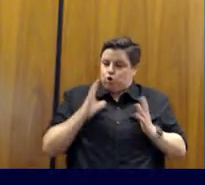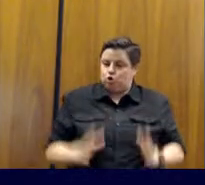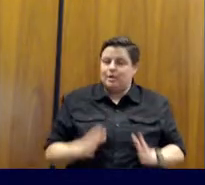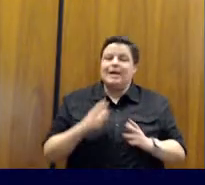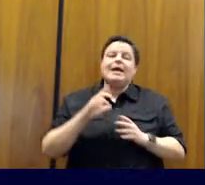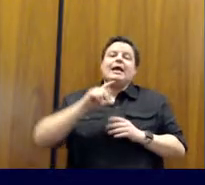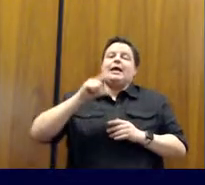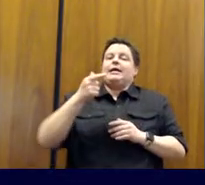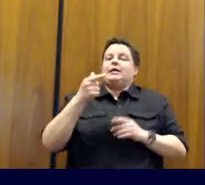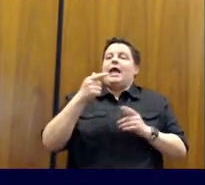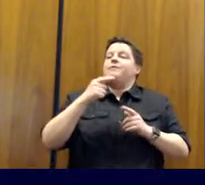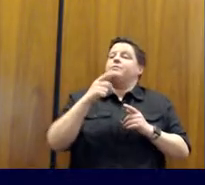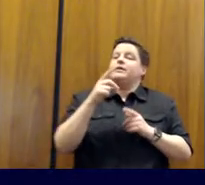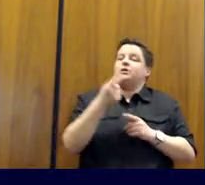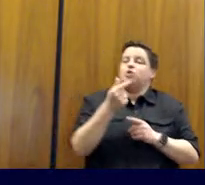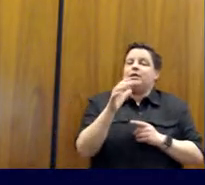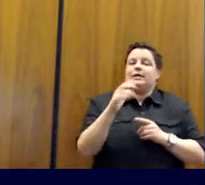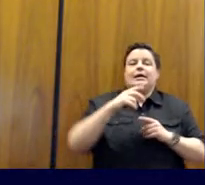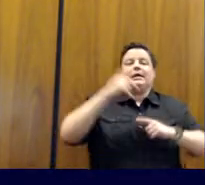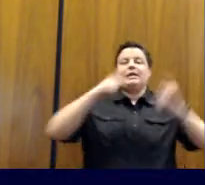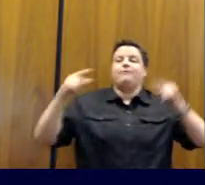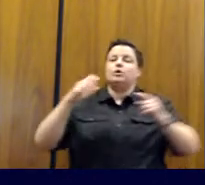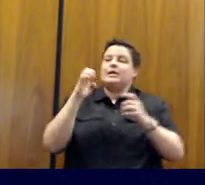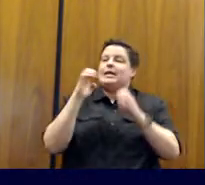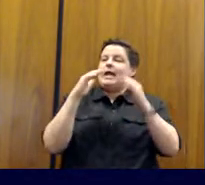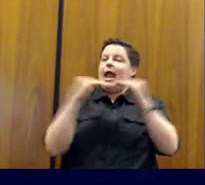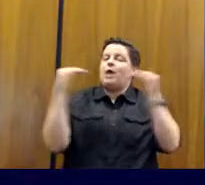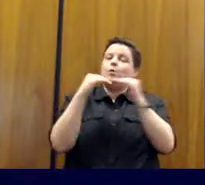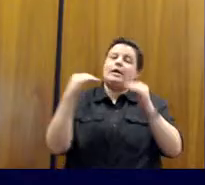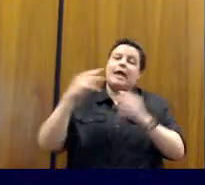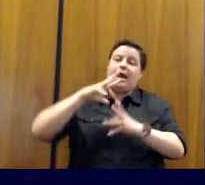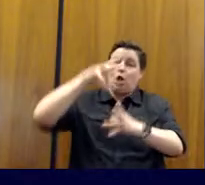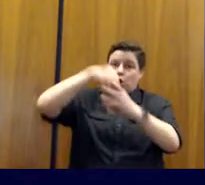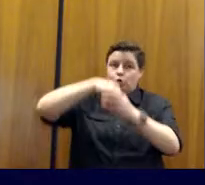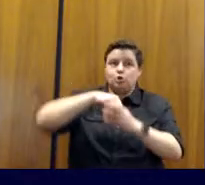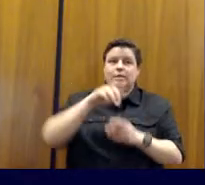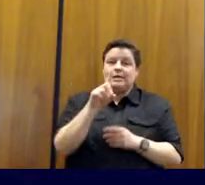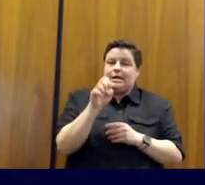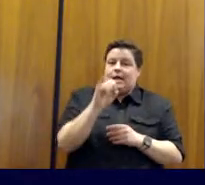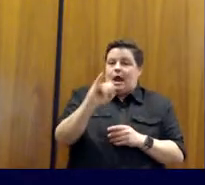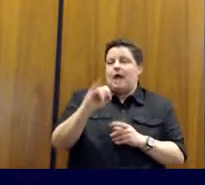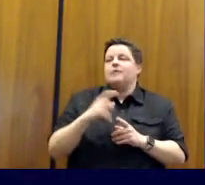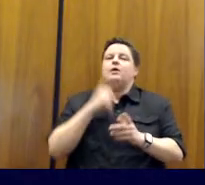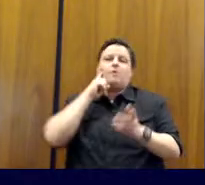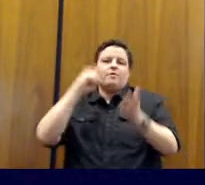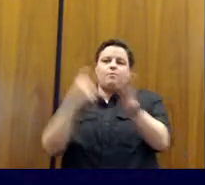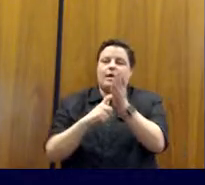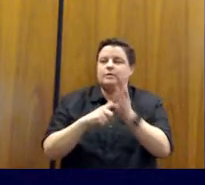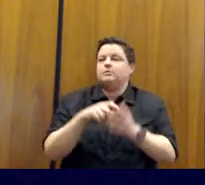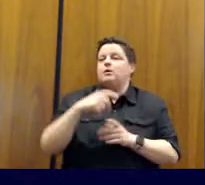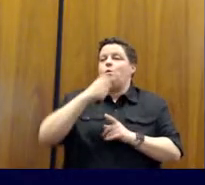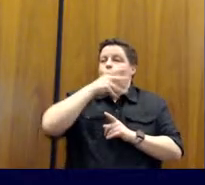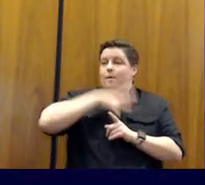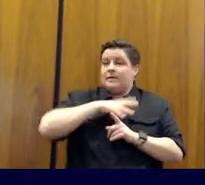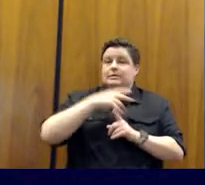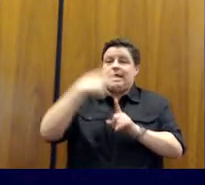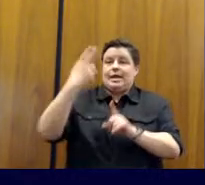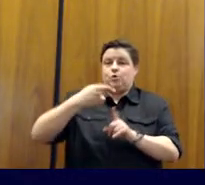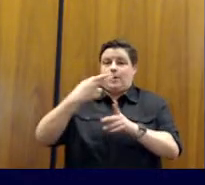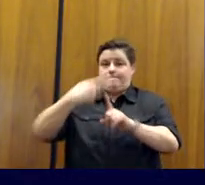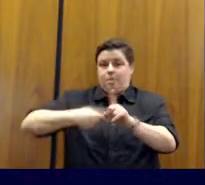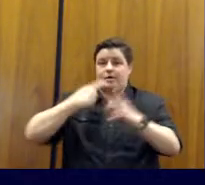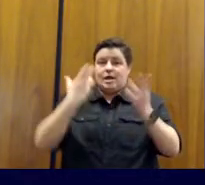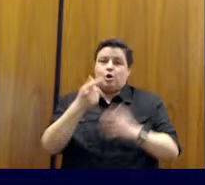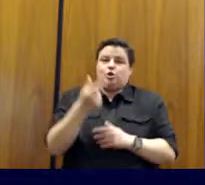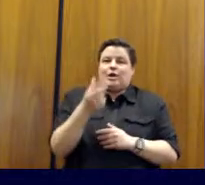County Diversity, Equity, and Inclusion Commission hereby recognize the month of March 2025 as Women's History Month in Genesee County,